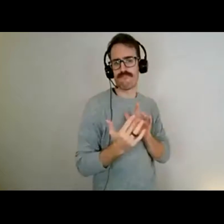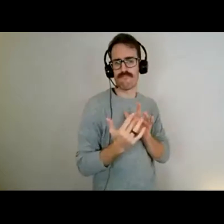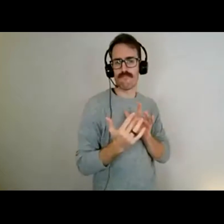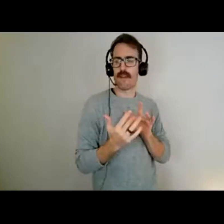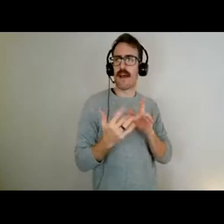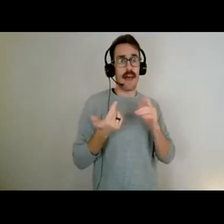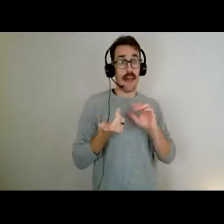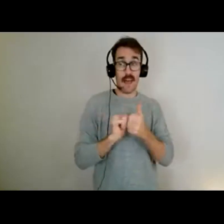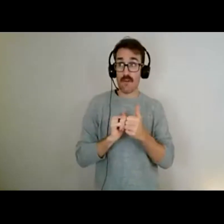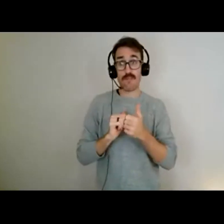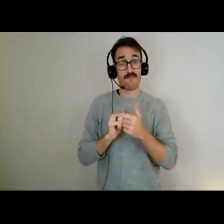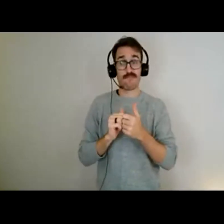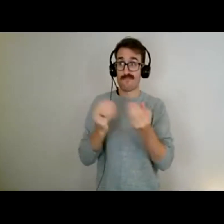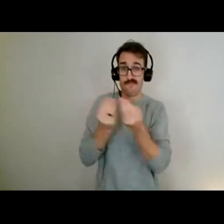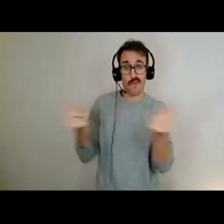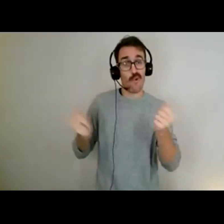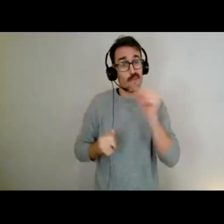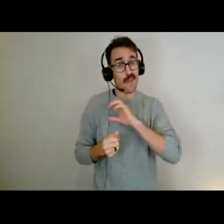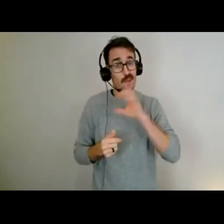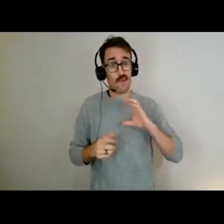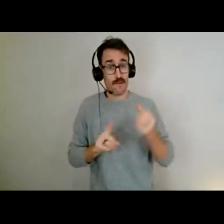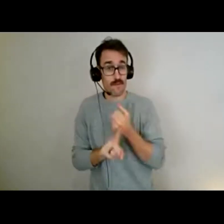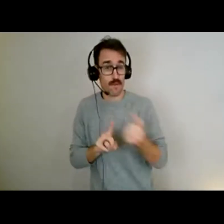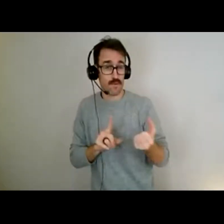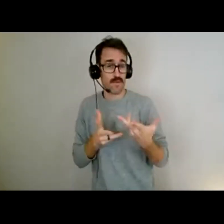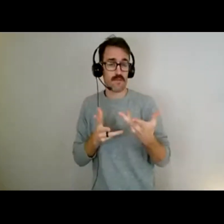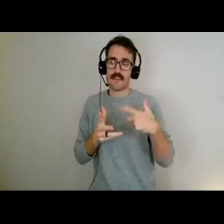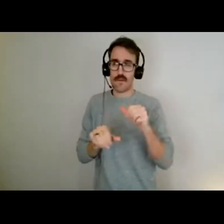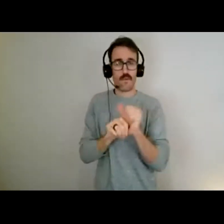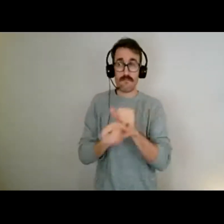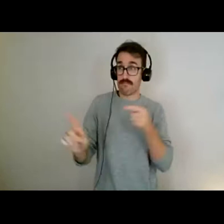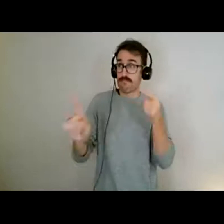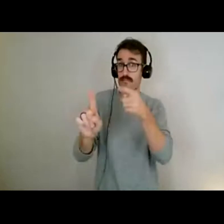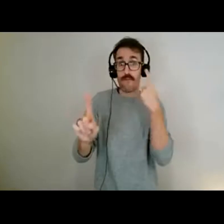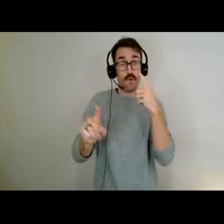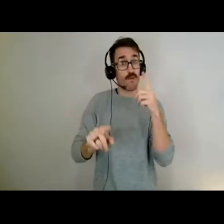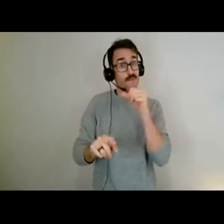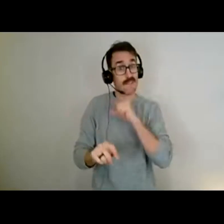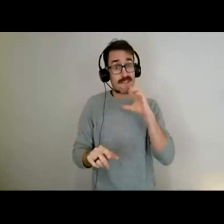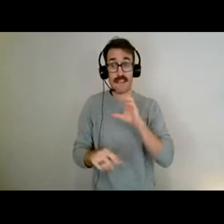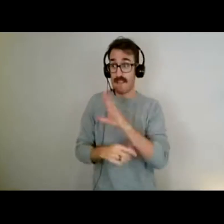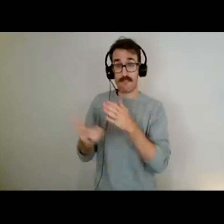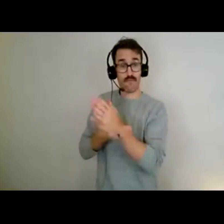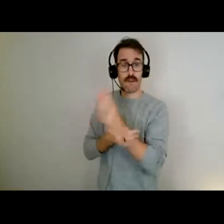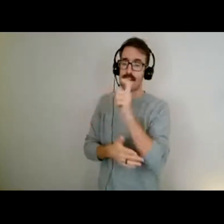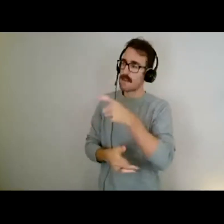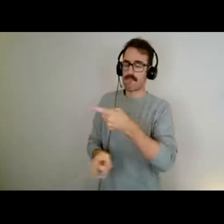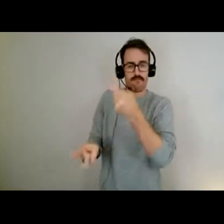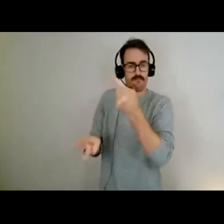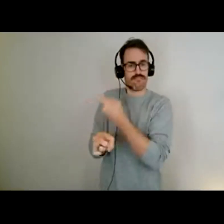combat elder abuse and to learn how to work together for the rights of older persons experiencing elder abuse.